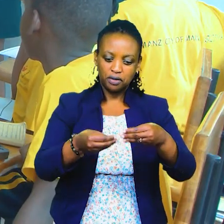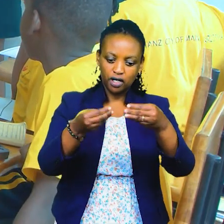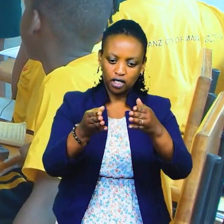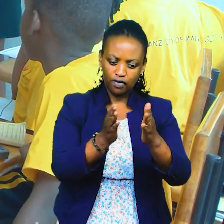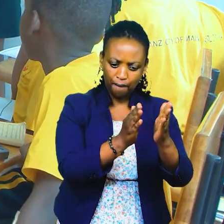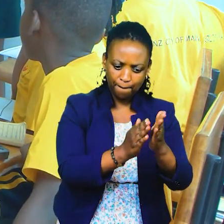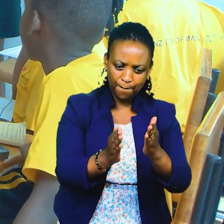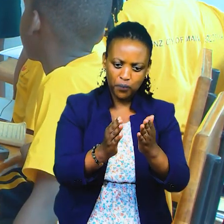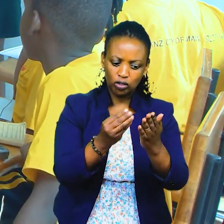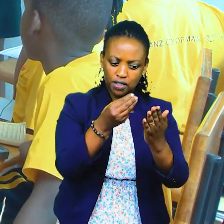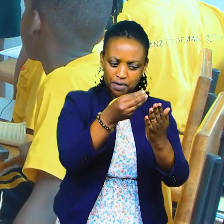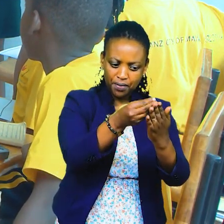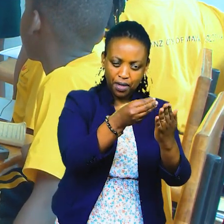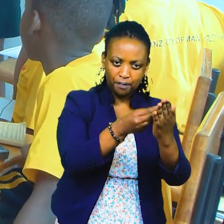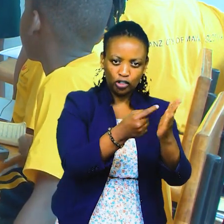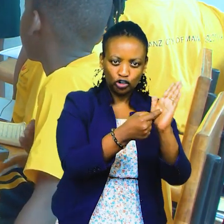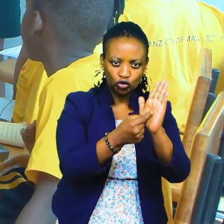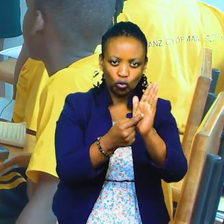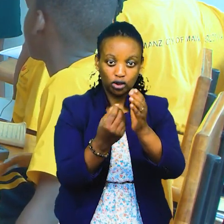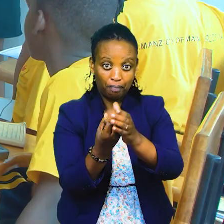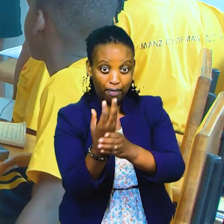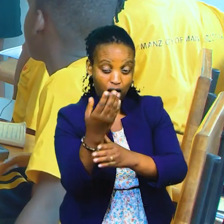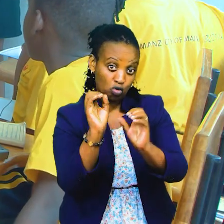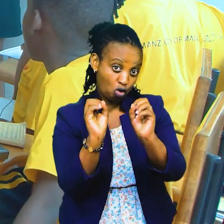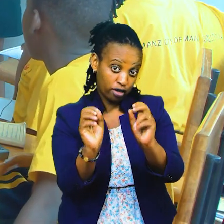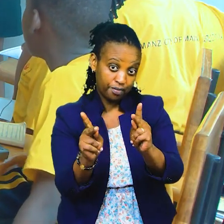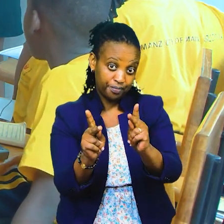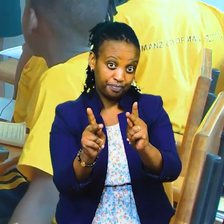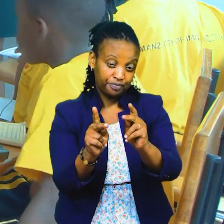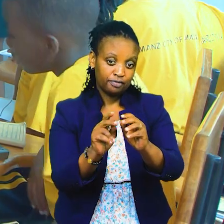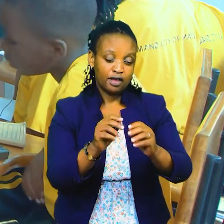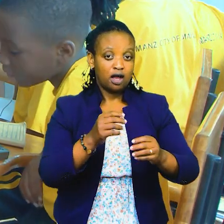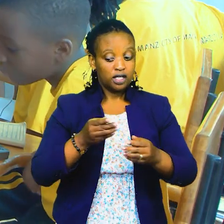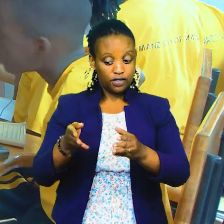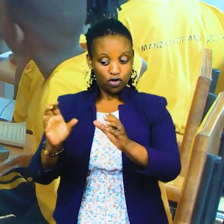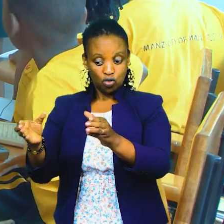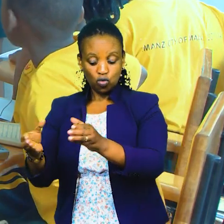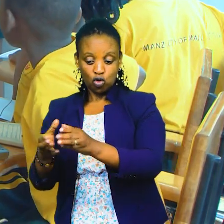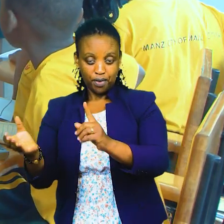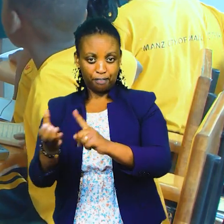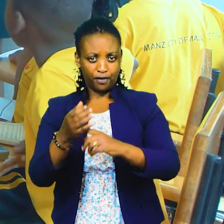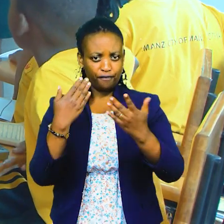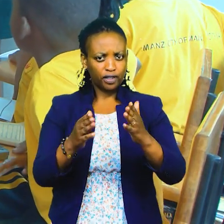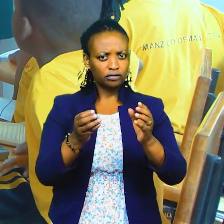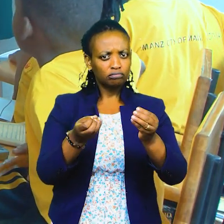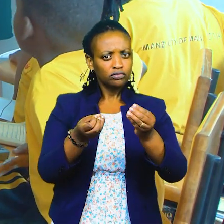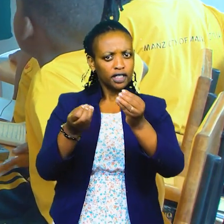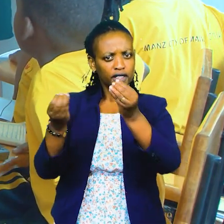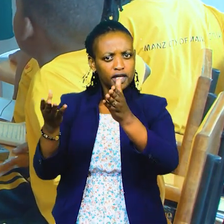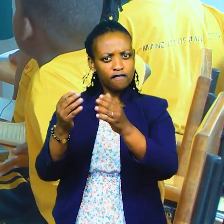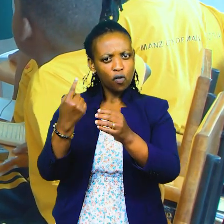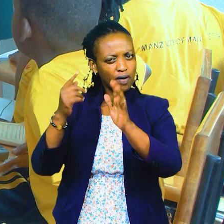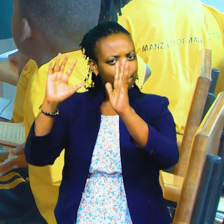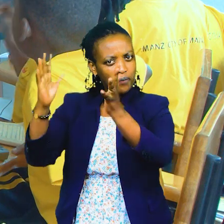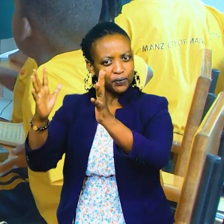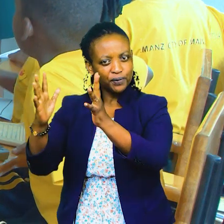was given to arrange a puzzle showing a plant, okay? So in their group, this is what they got. Can you give